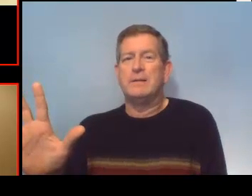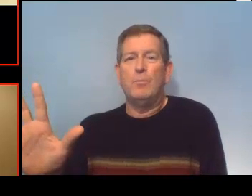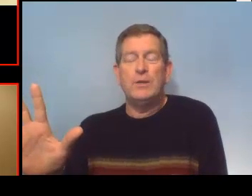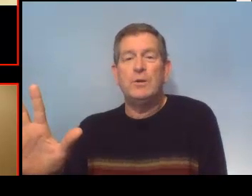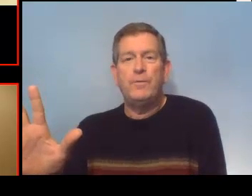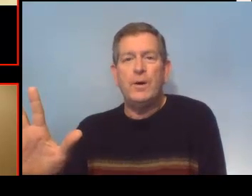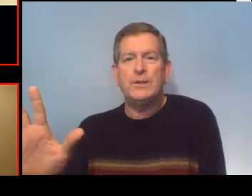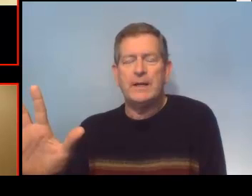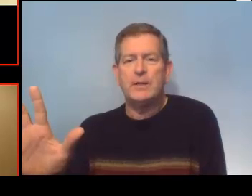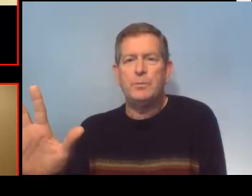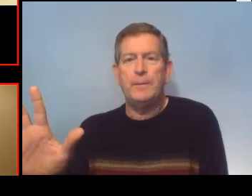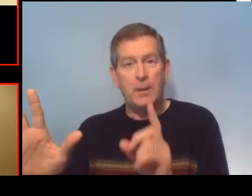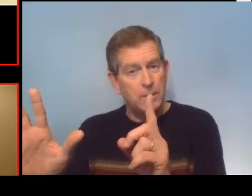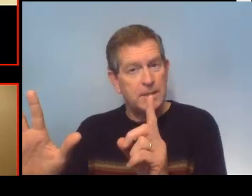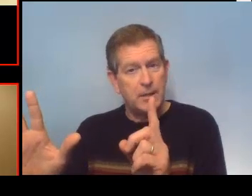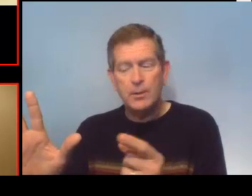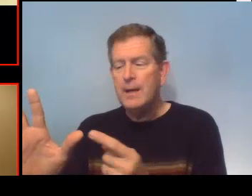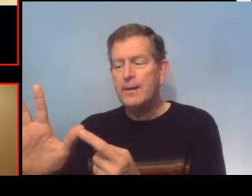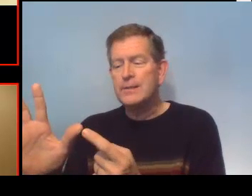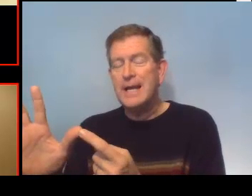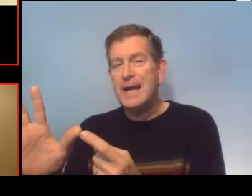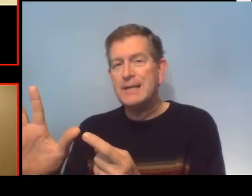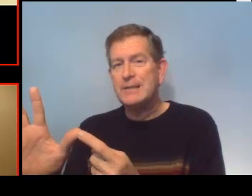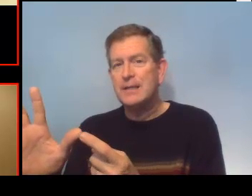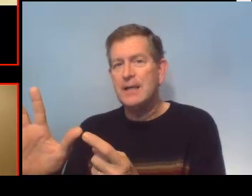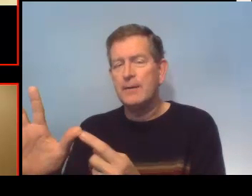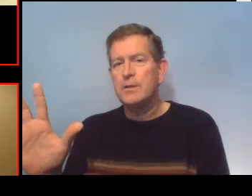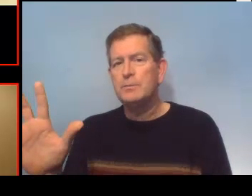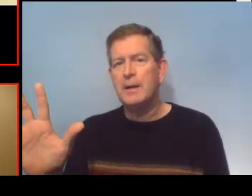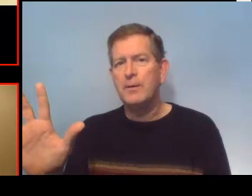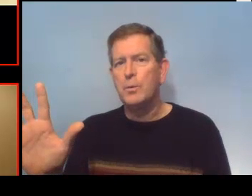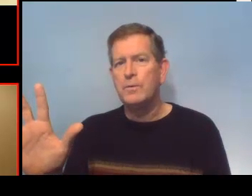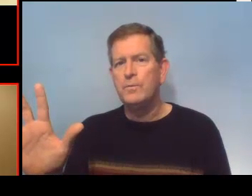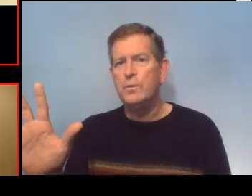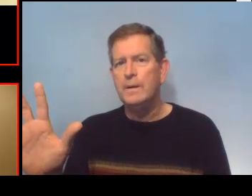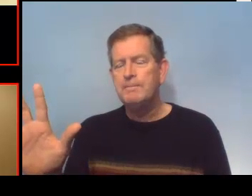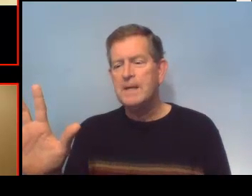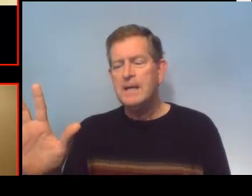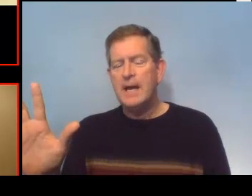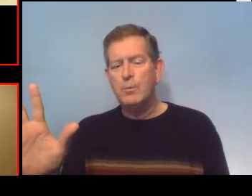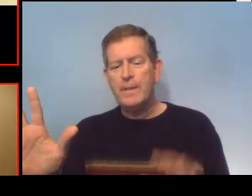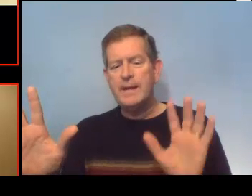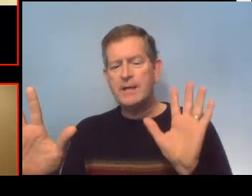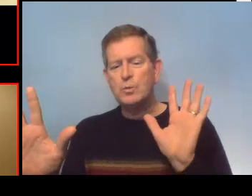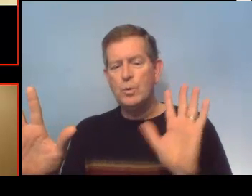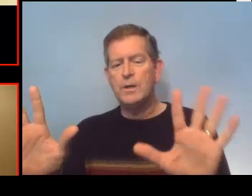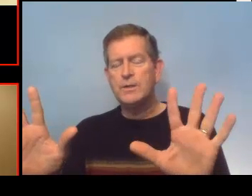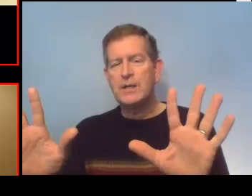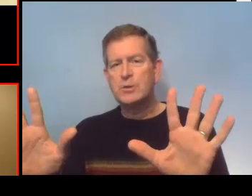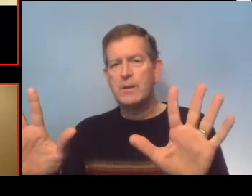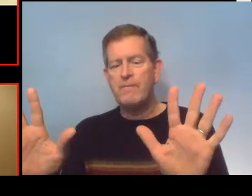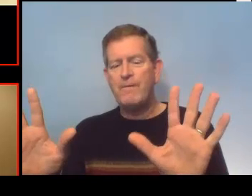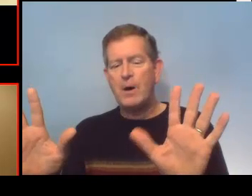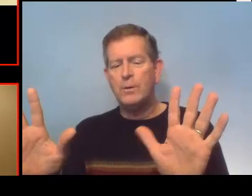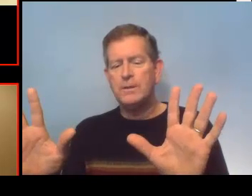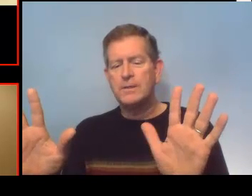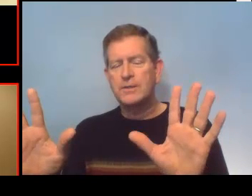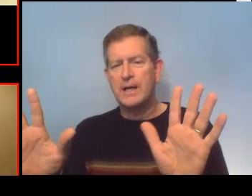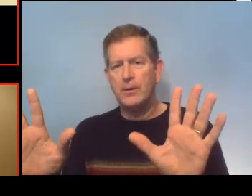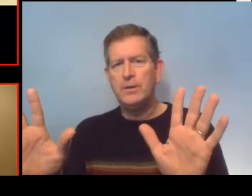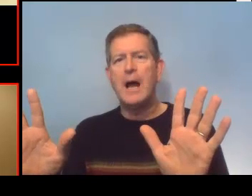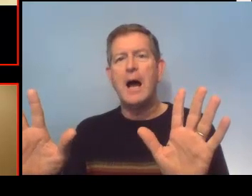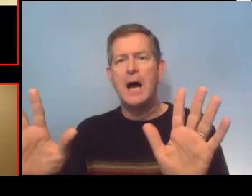really want you to focus on it at this point, but I will tell you there's an S at the end of the spelling of the word vous. And when that next word starts with a